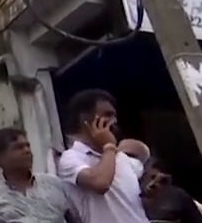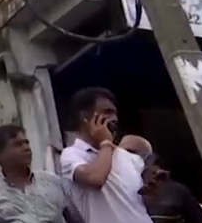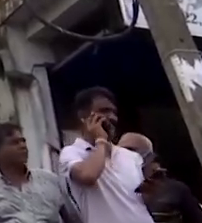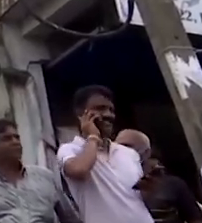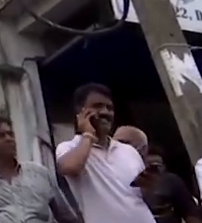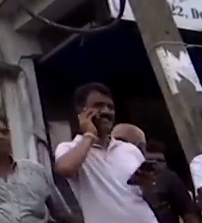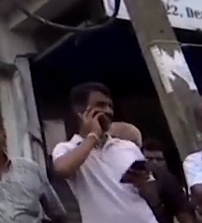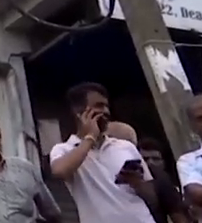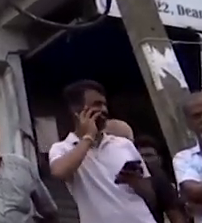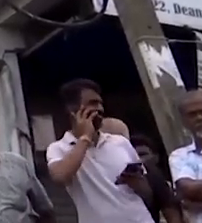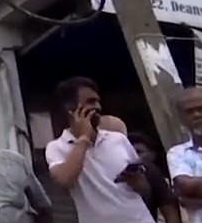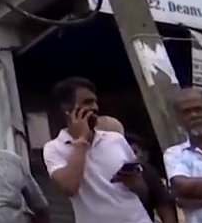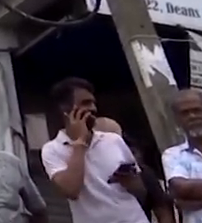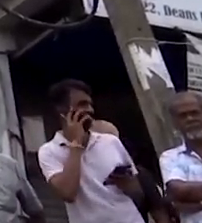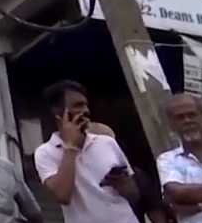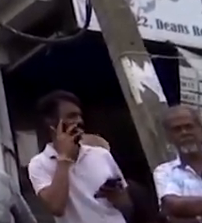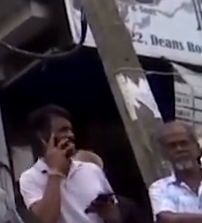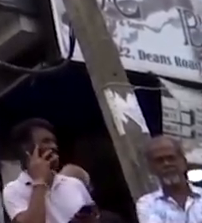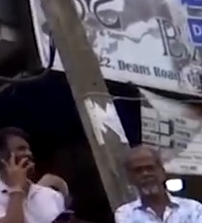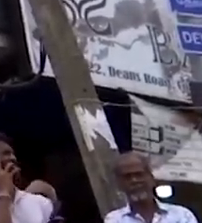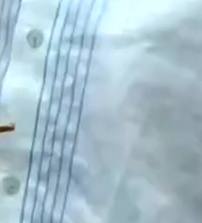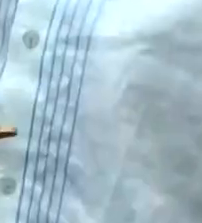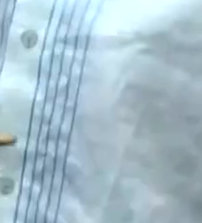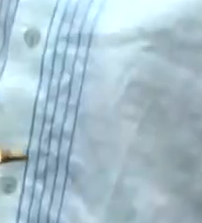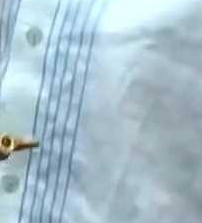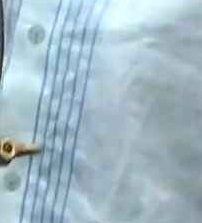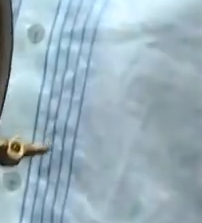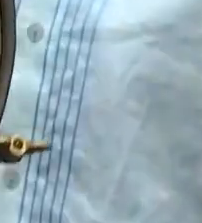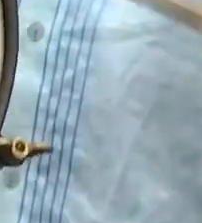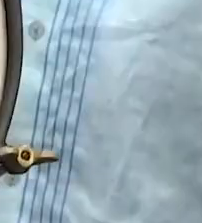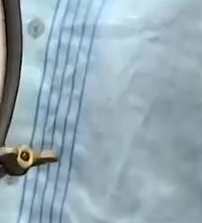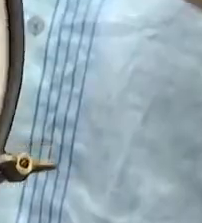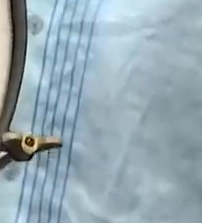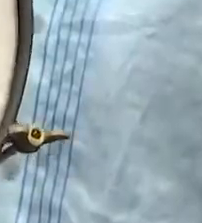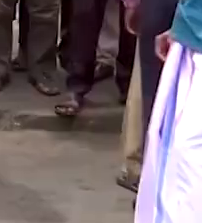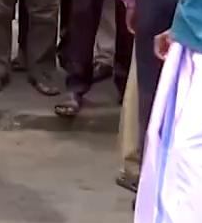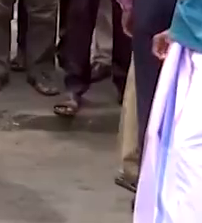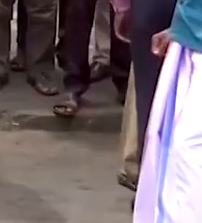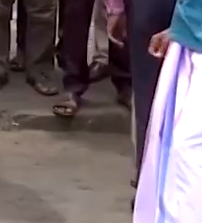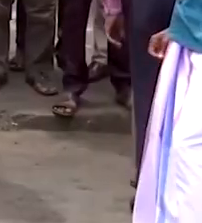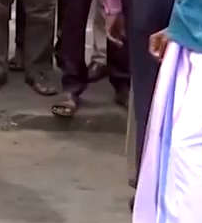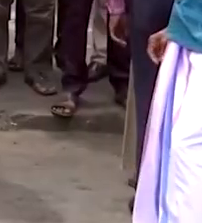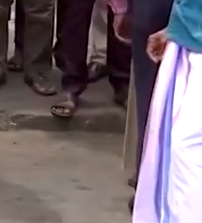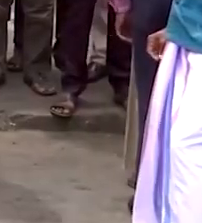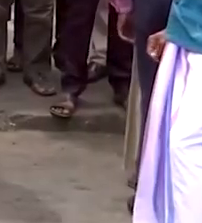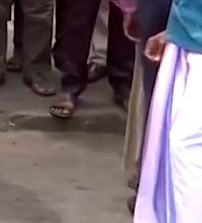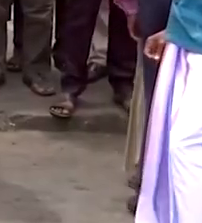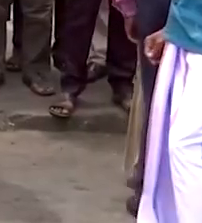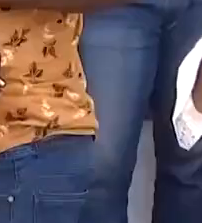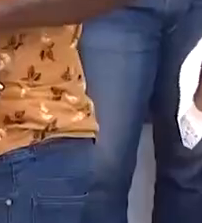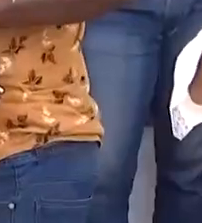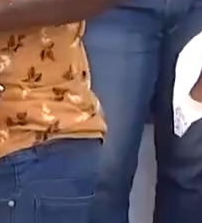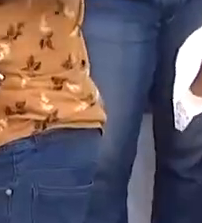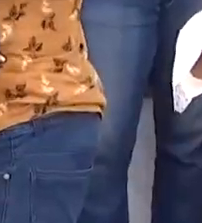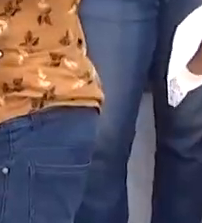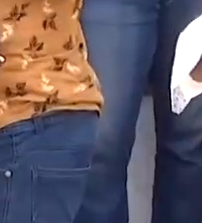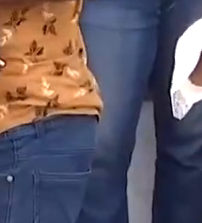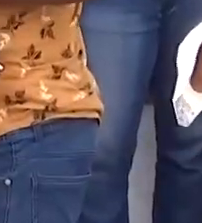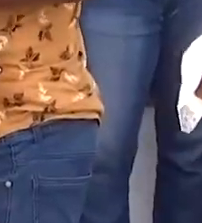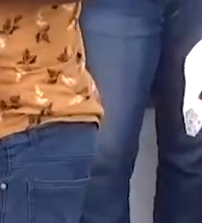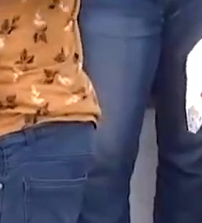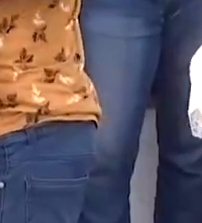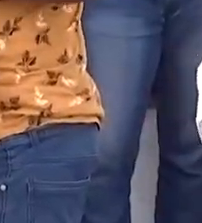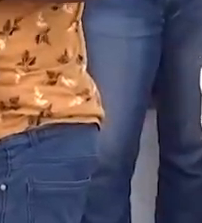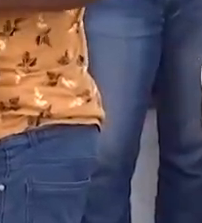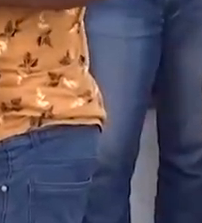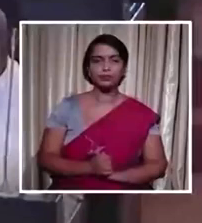Supporters hope his long experience in government will help end the country's most crippling economic and political crisis in seven